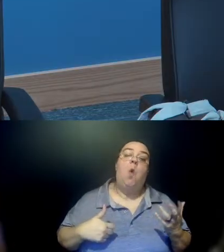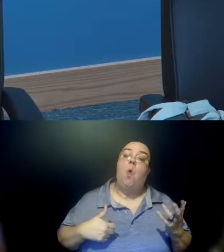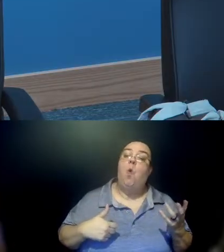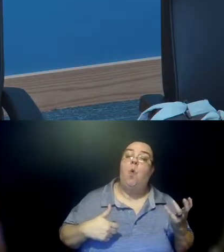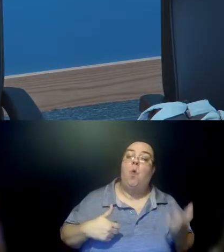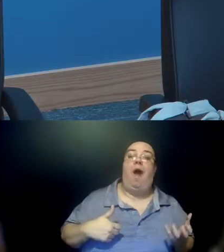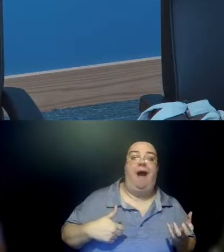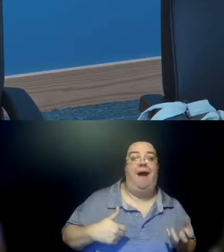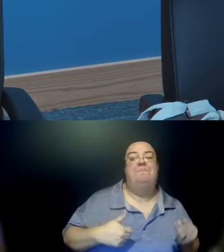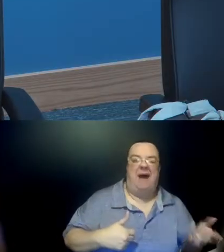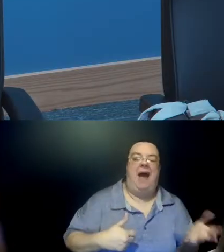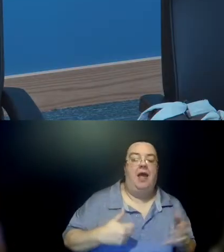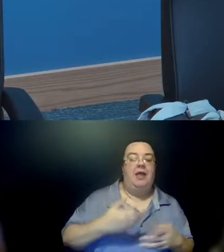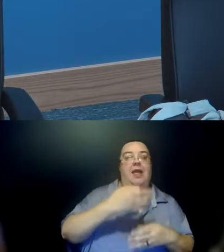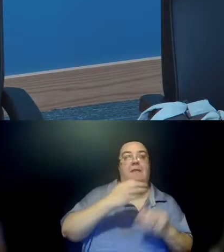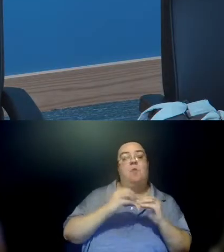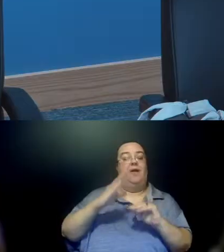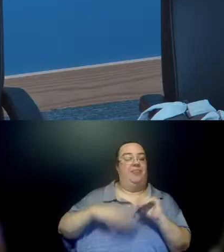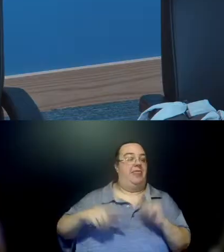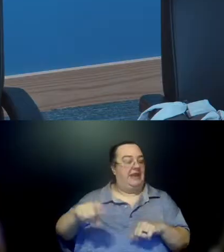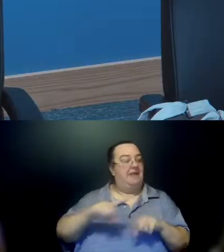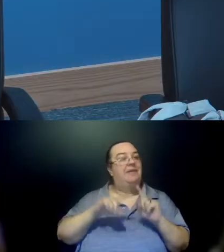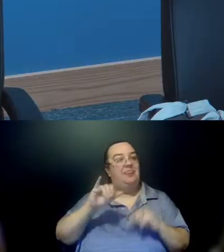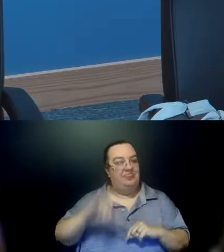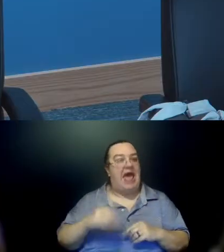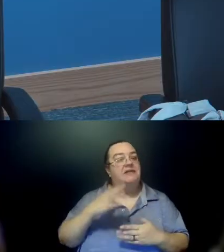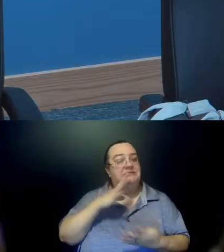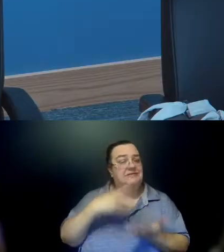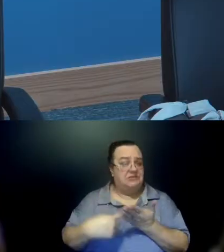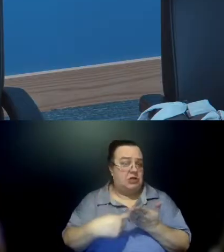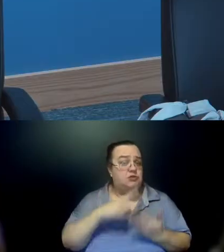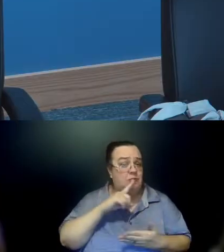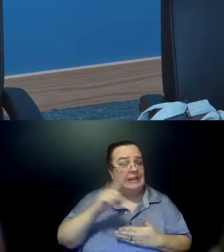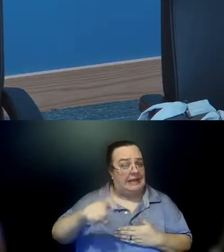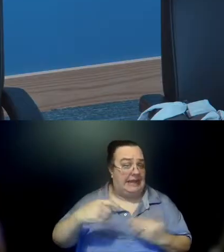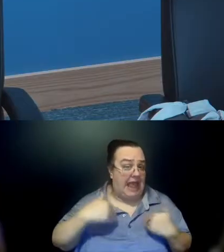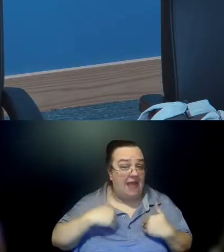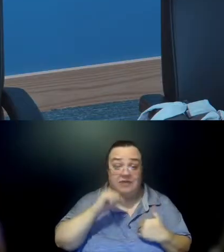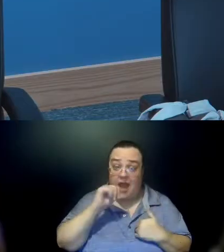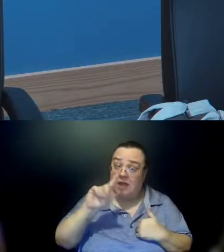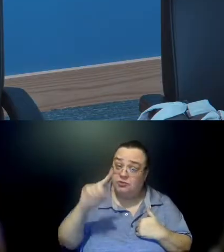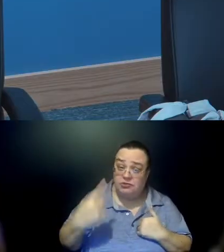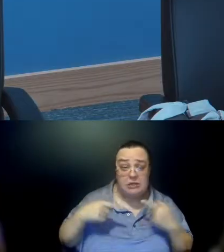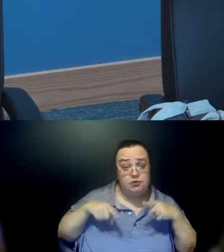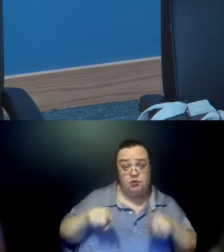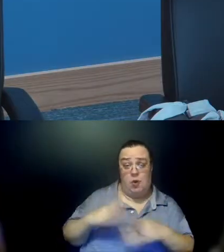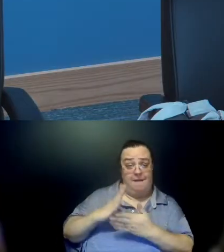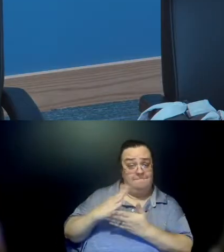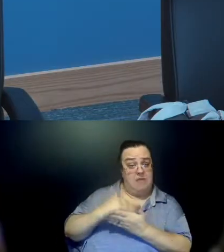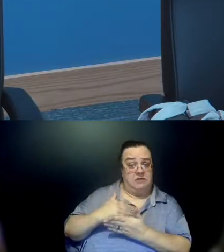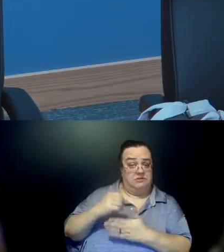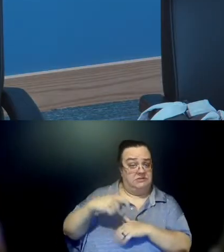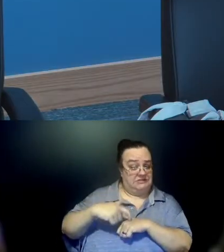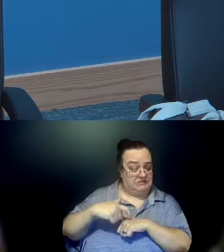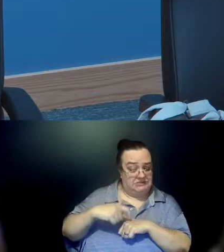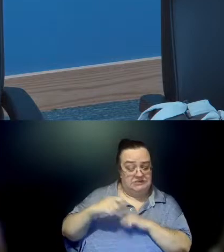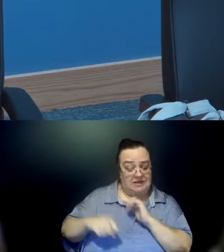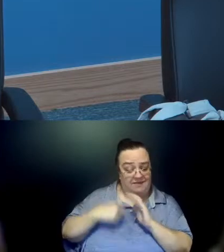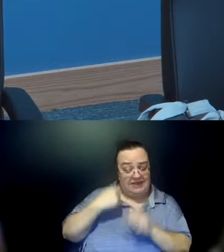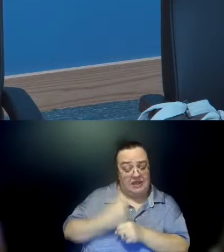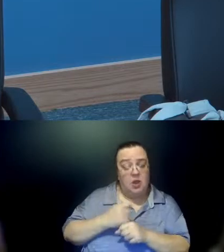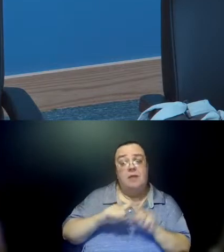need. But it is a conversation we need to be having, not just around budget season, but whenever anything comes up.